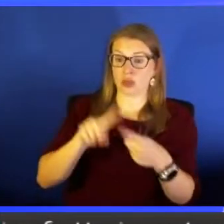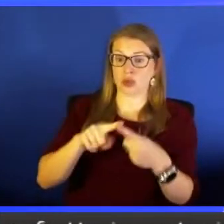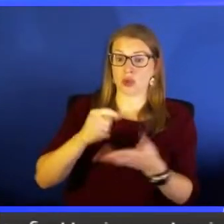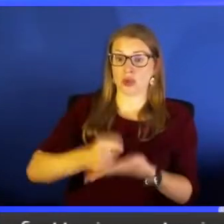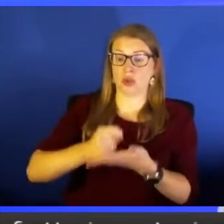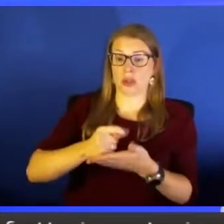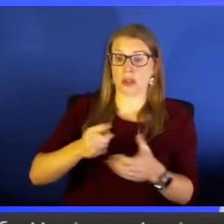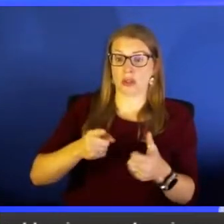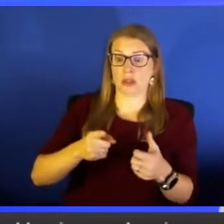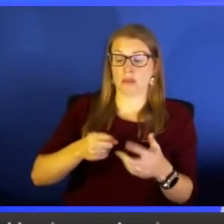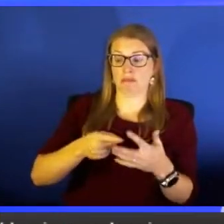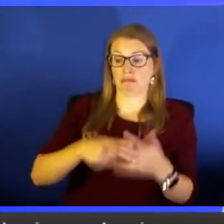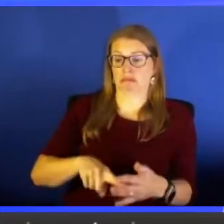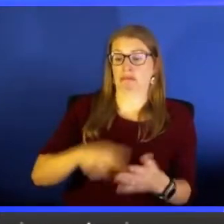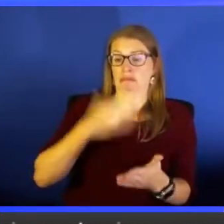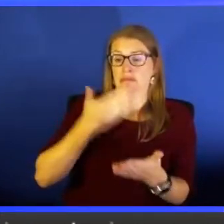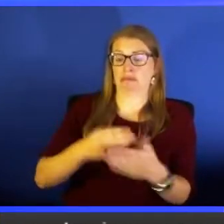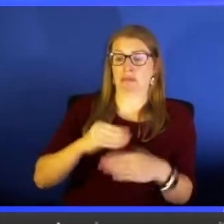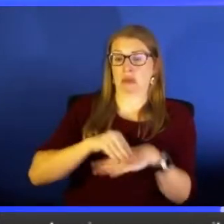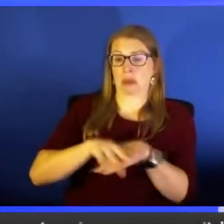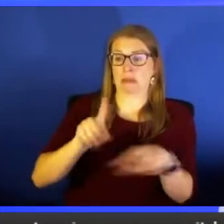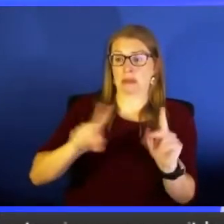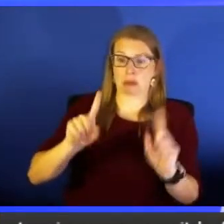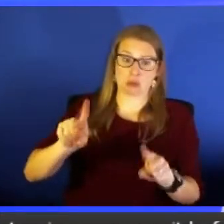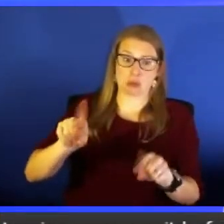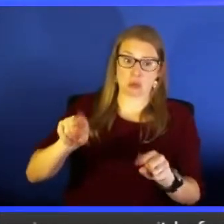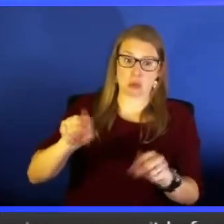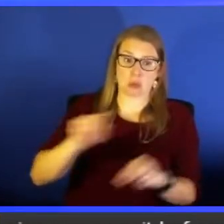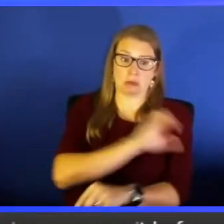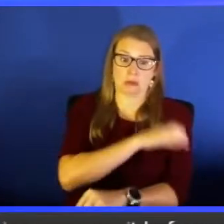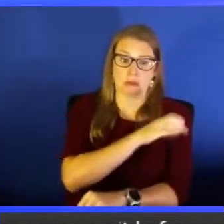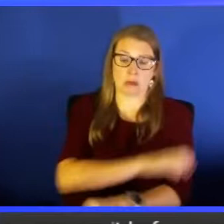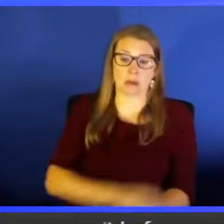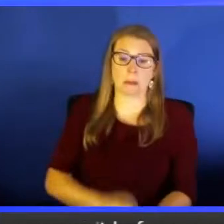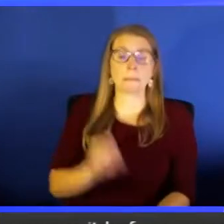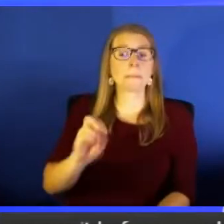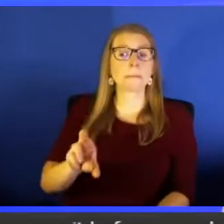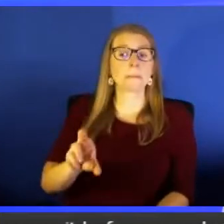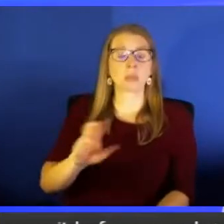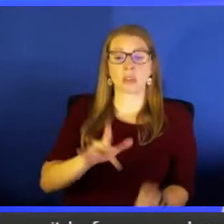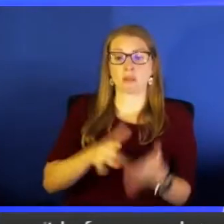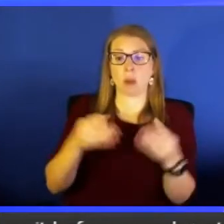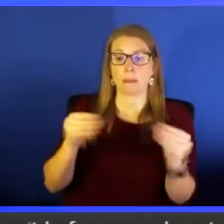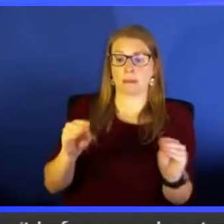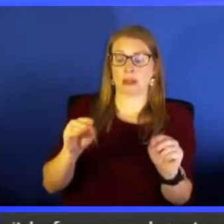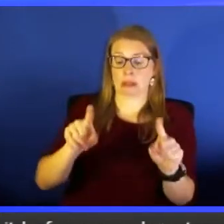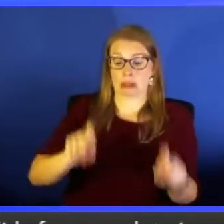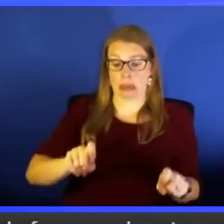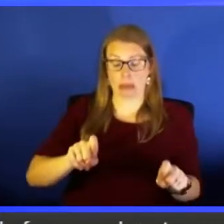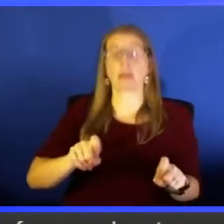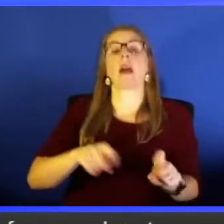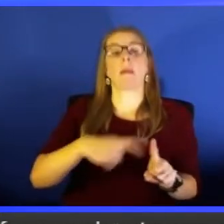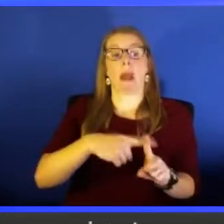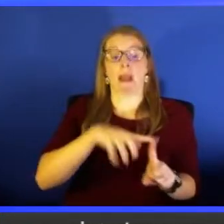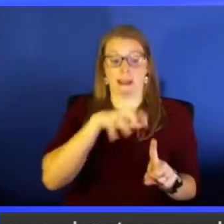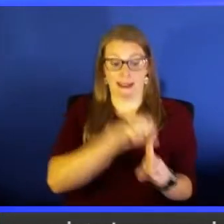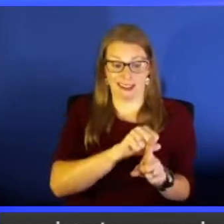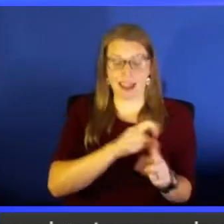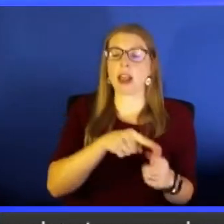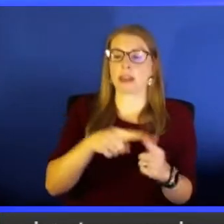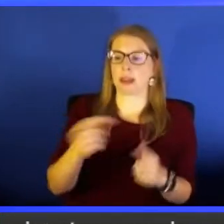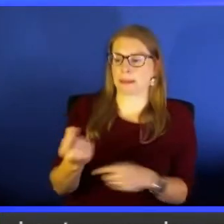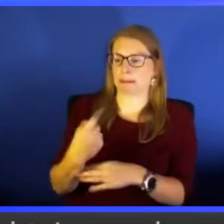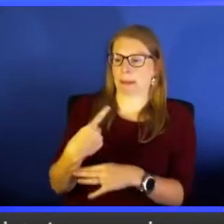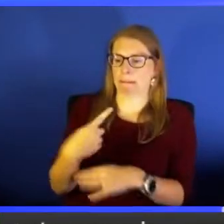good effect by people going to those clinics or pharmacies, getting tested, and then being able to get Paxlovid at that point in